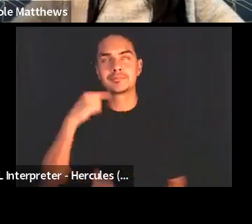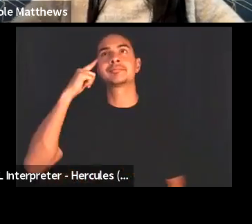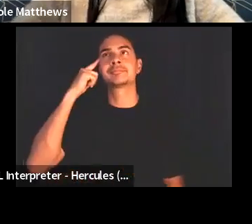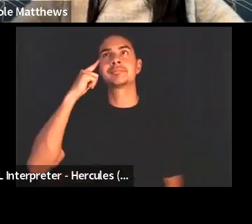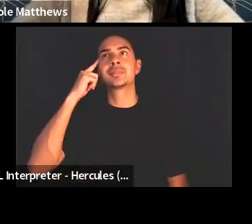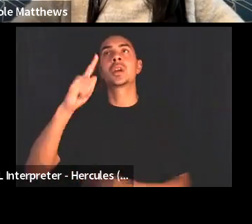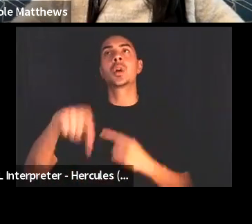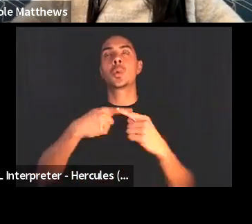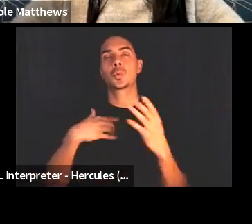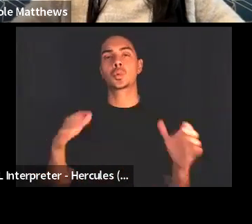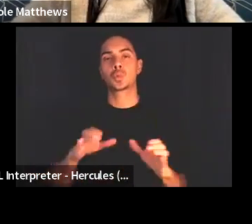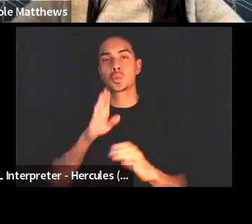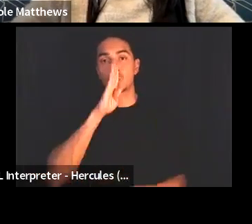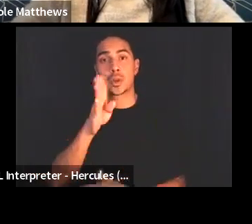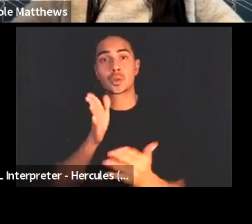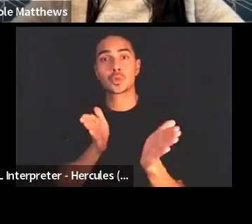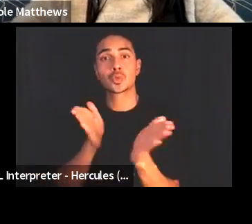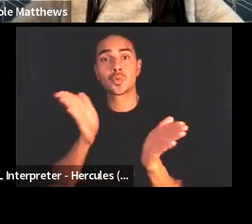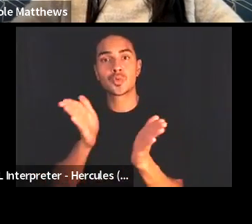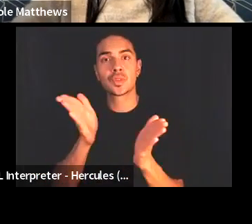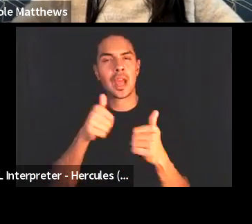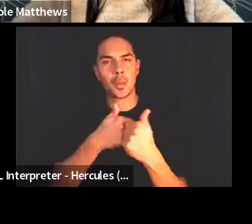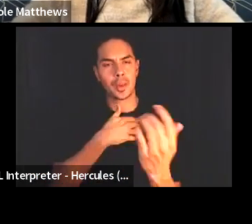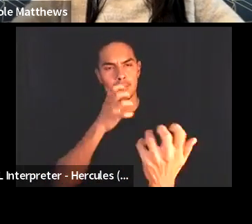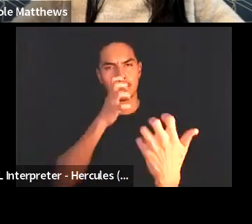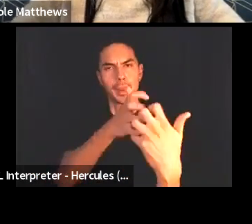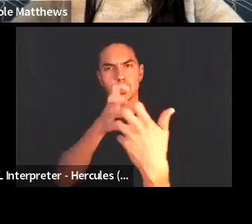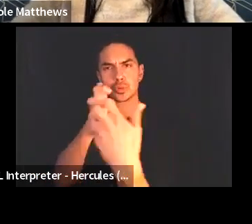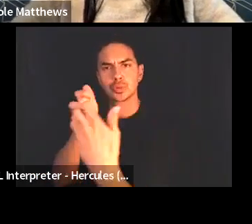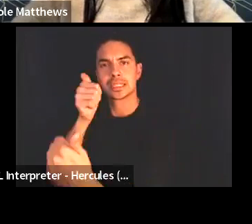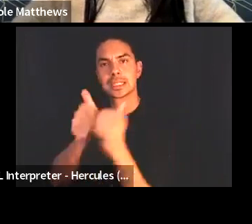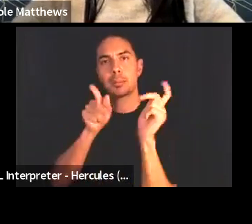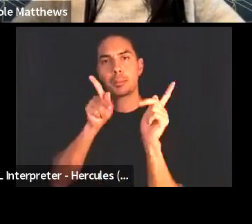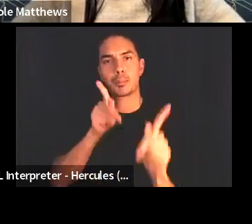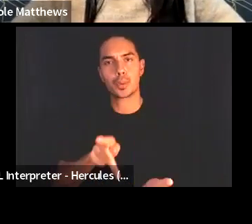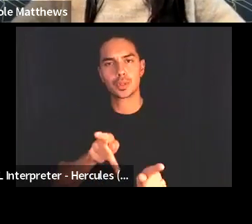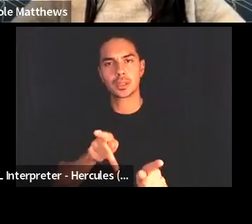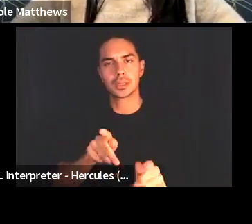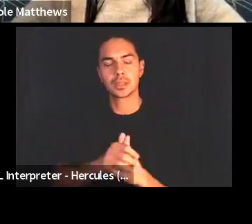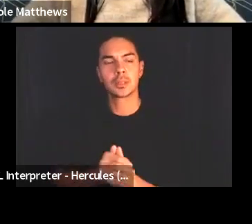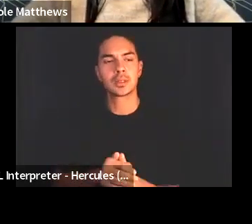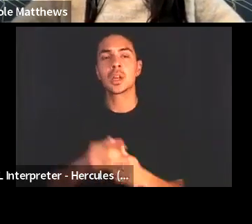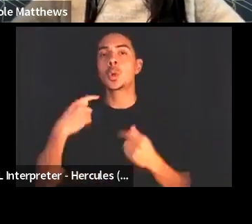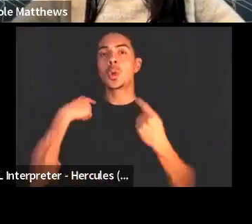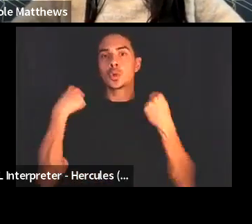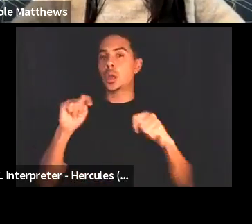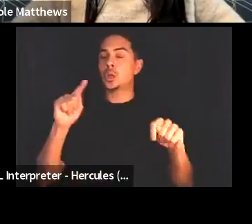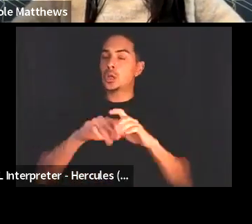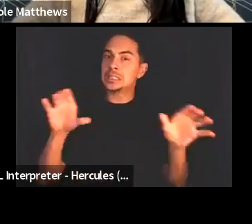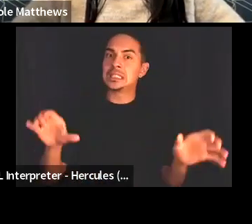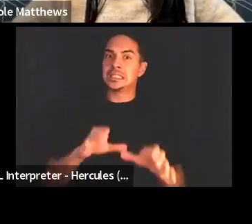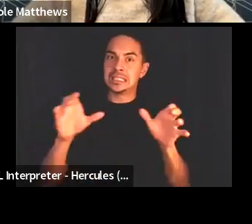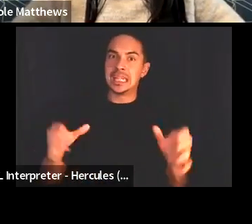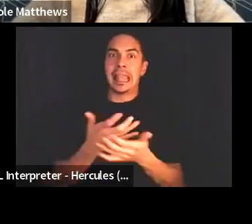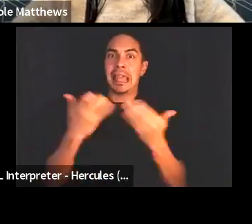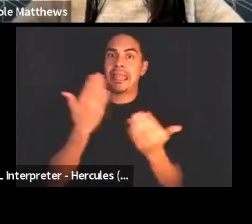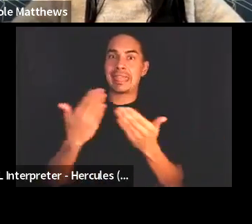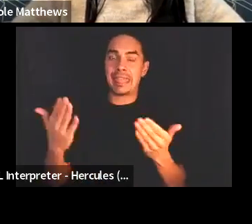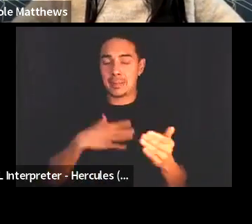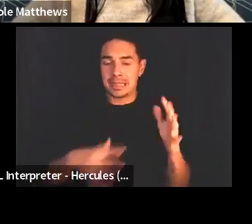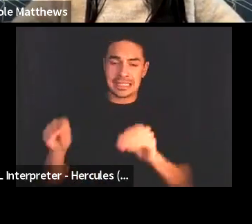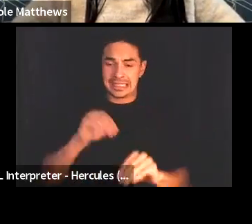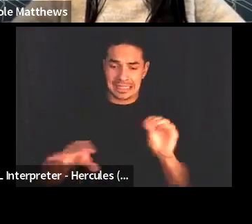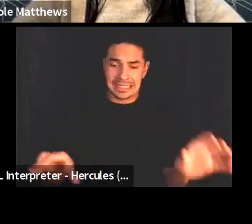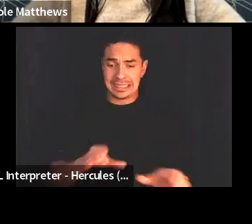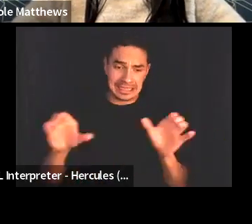direct services, sometimes, you know, getting overworked, or when we're just trying to do as much things as we can when really it's unrealistic and, you know, we don't want to